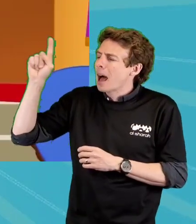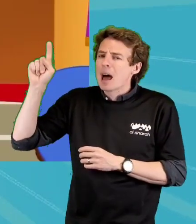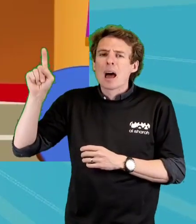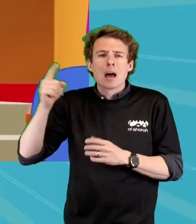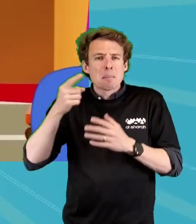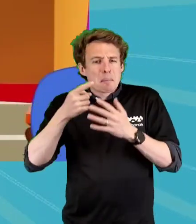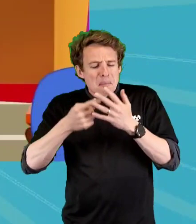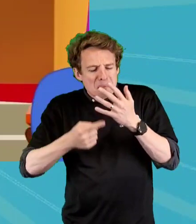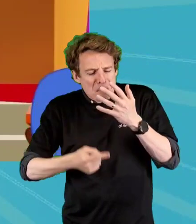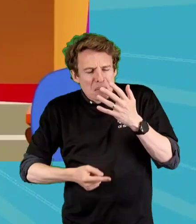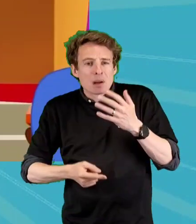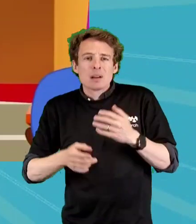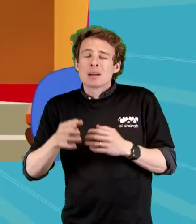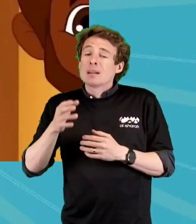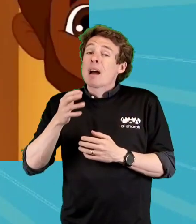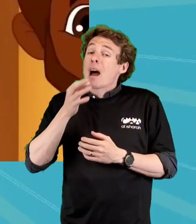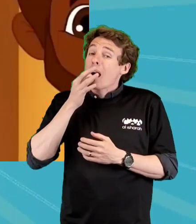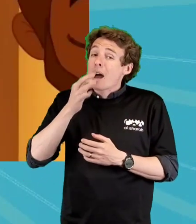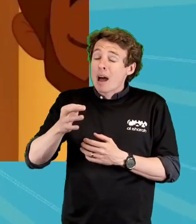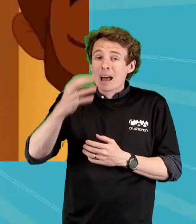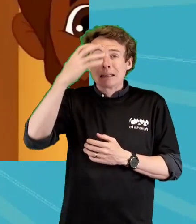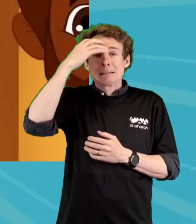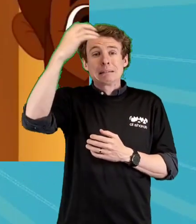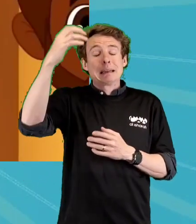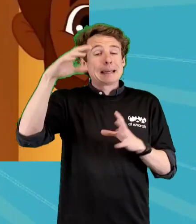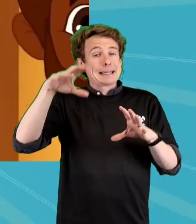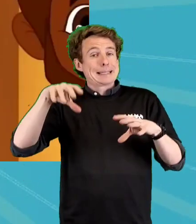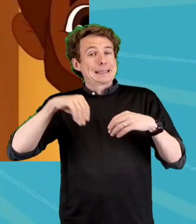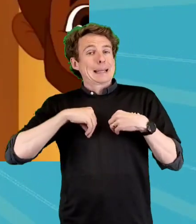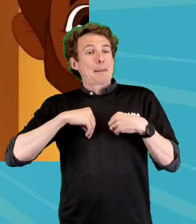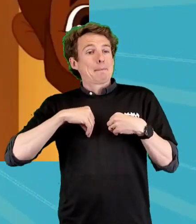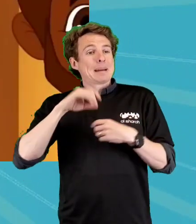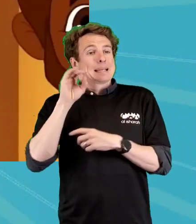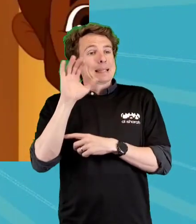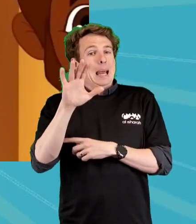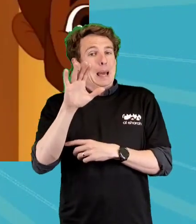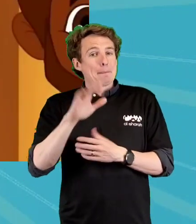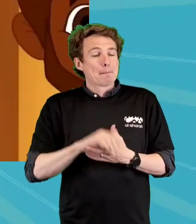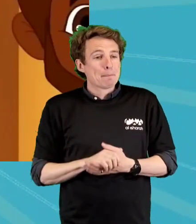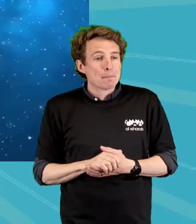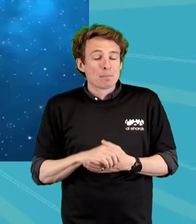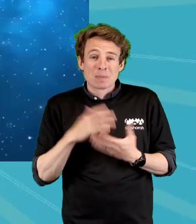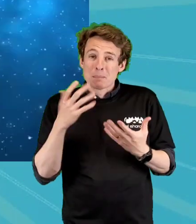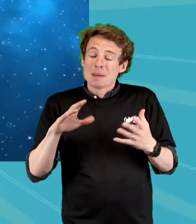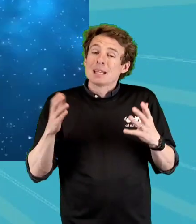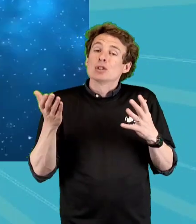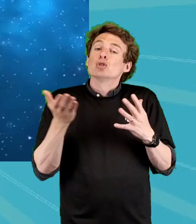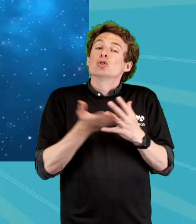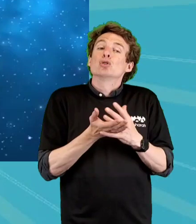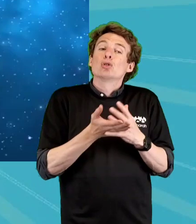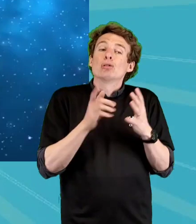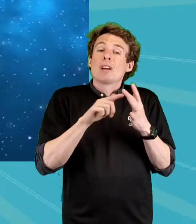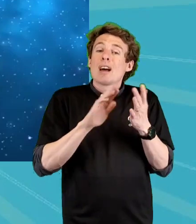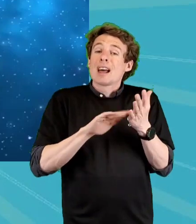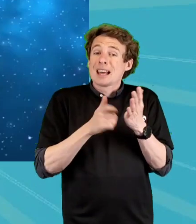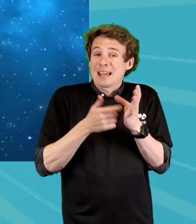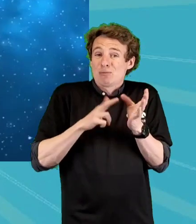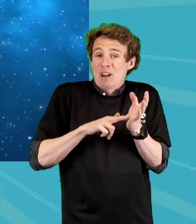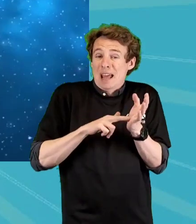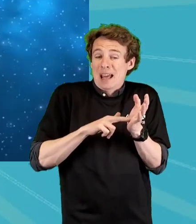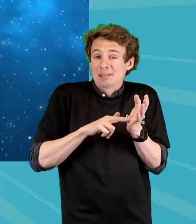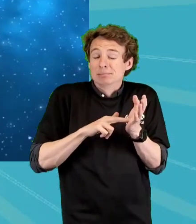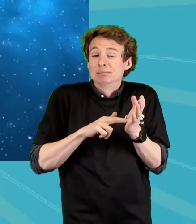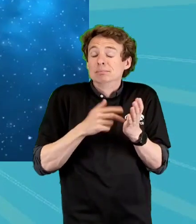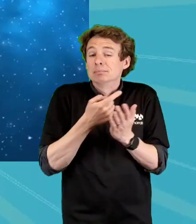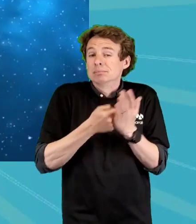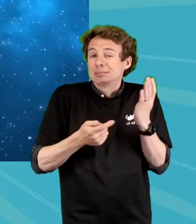and invited King Najashi to accept the true religion of Islam. He added one sentence